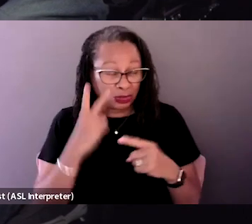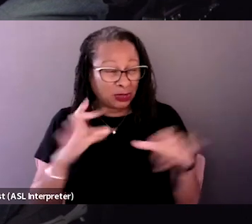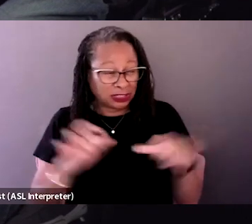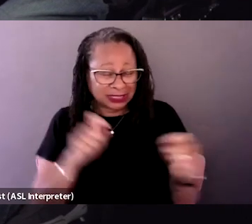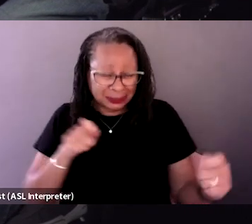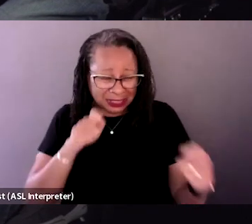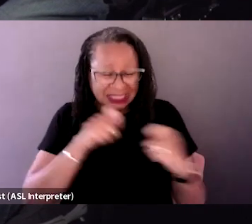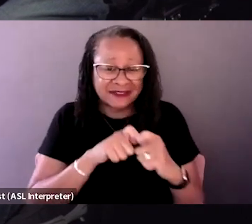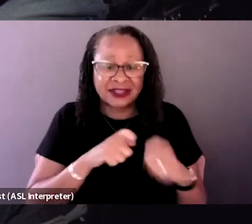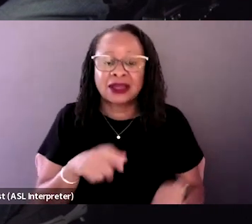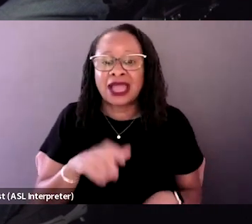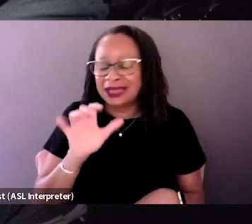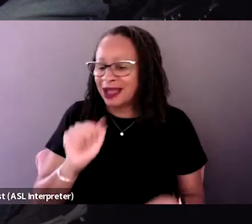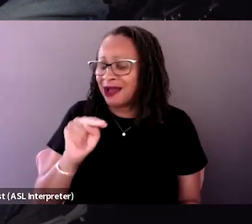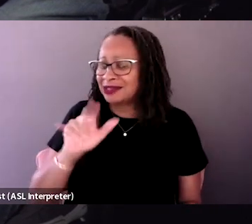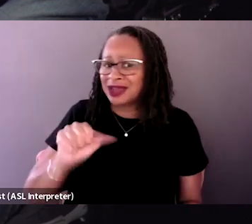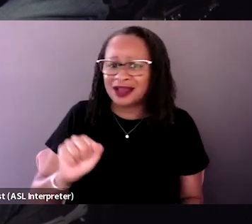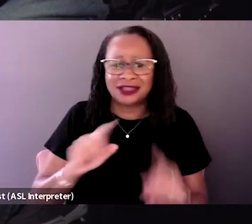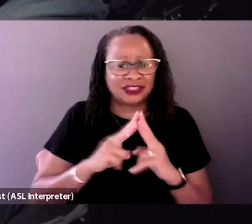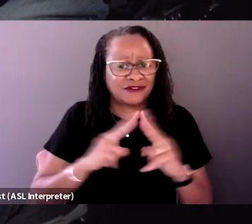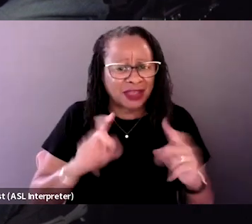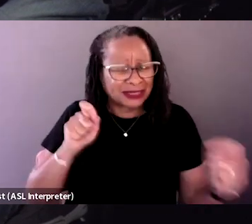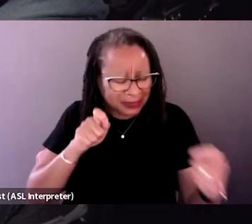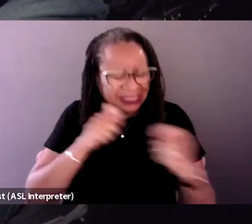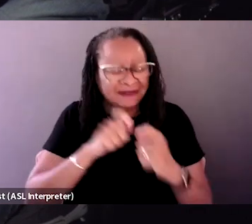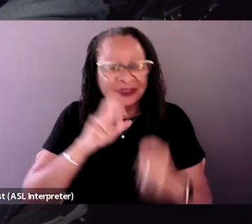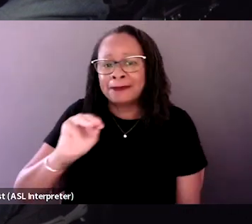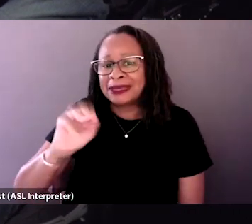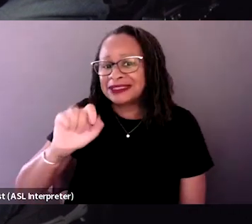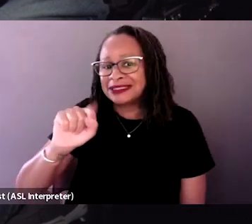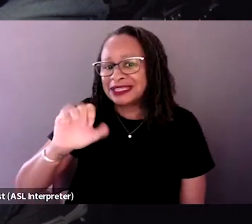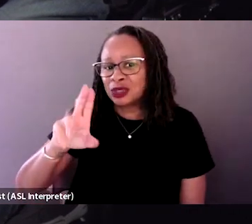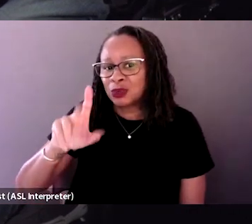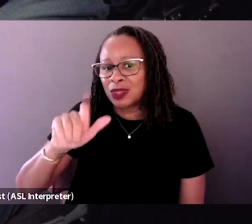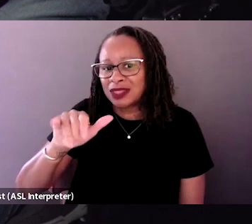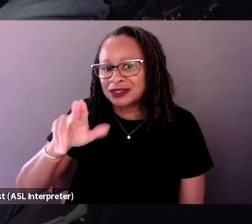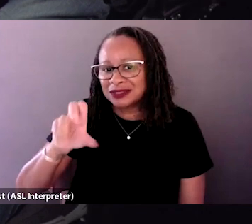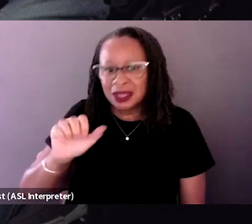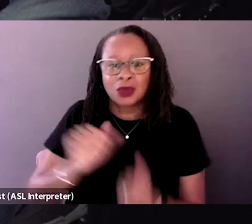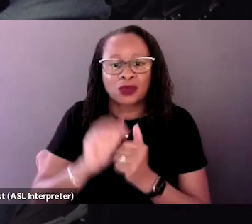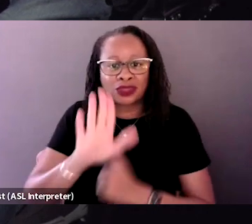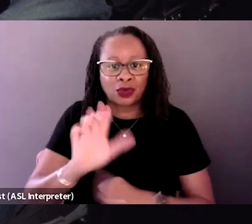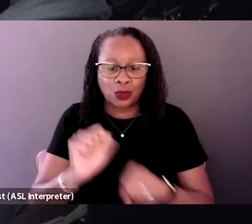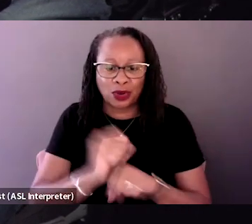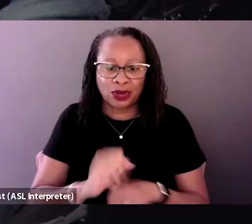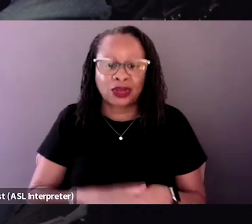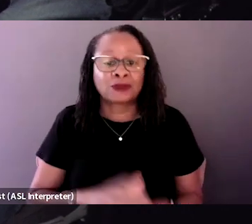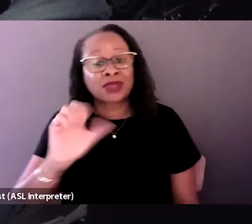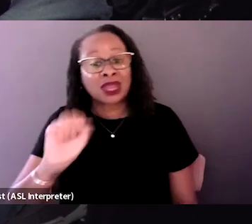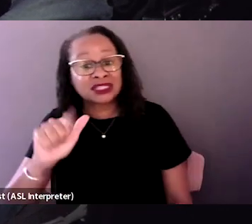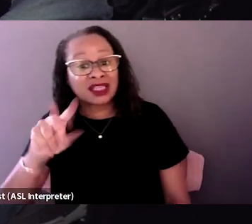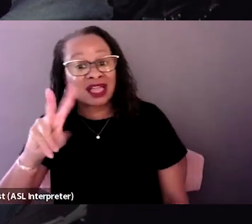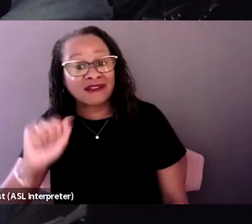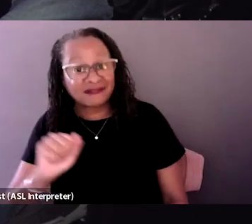that meticulous, and you see how, I mean, and she is so meticulous, you have to honor that with the animation, right? I mean, it's got to reflect that. It